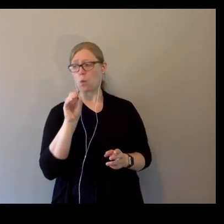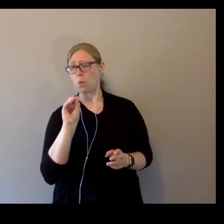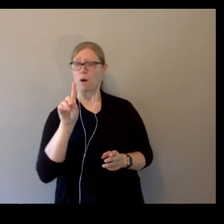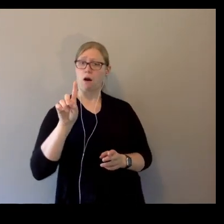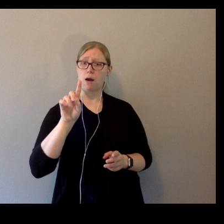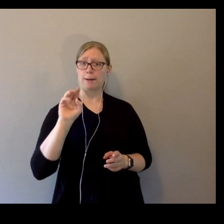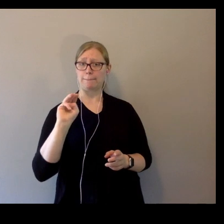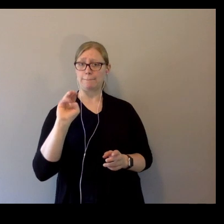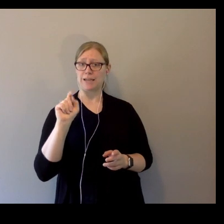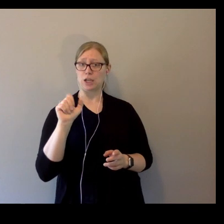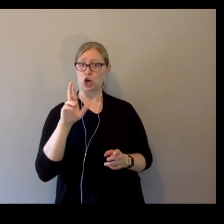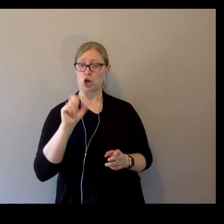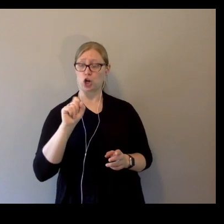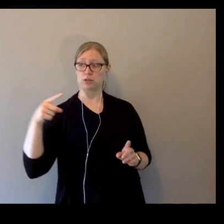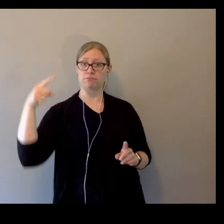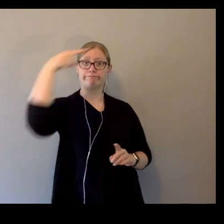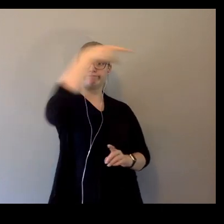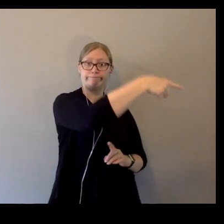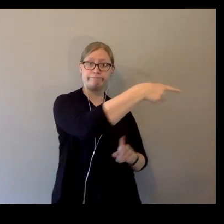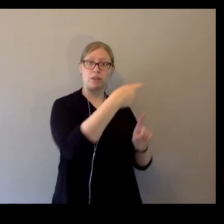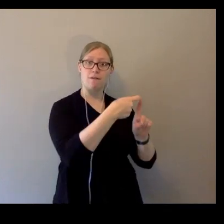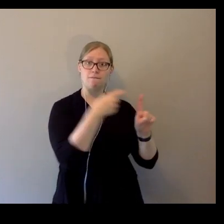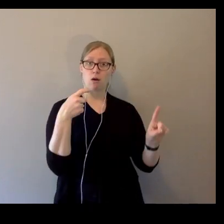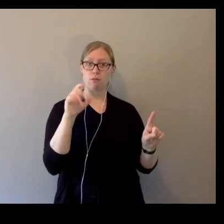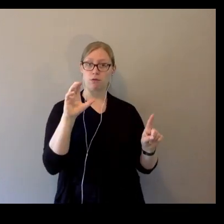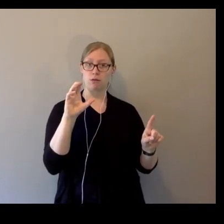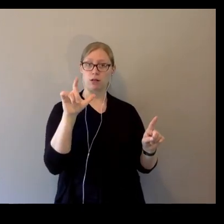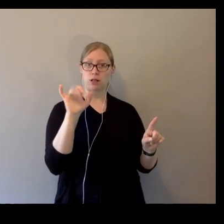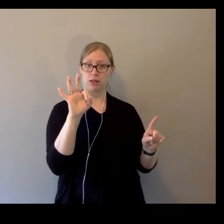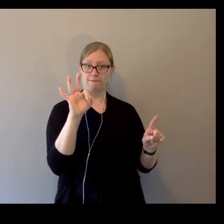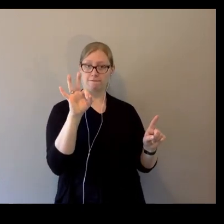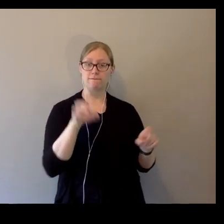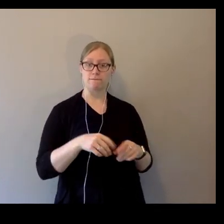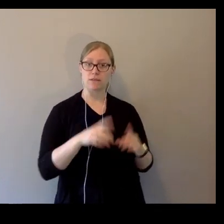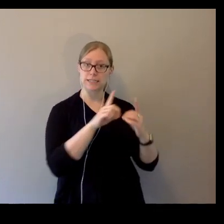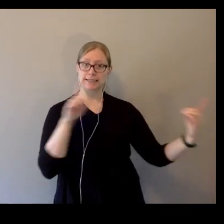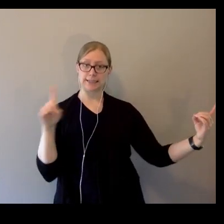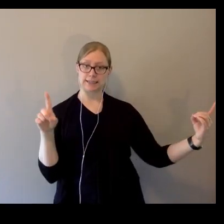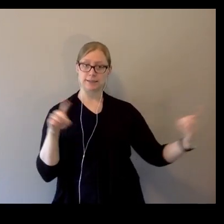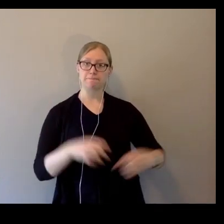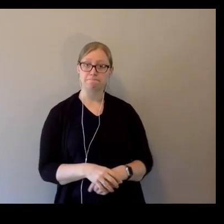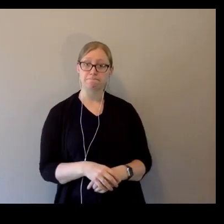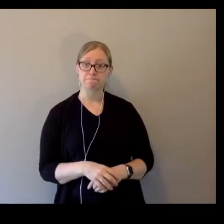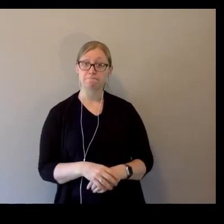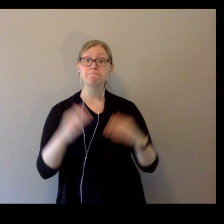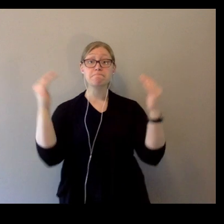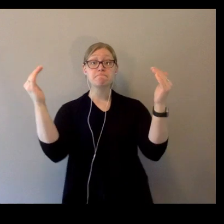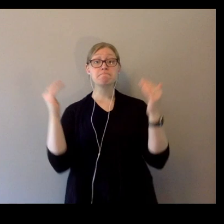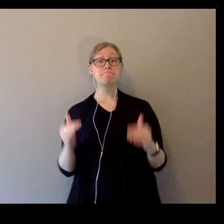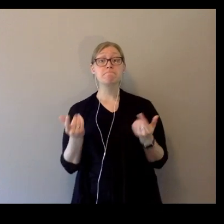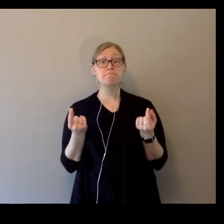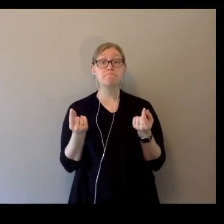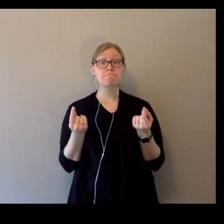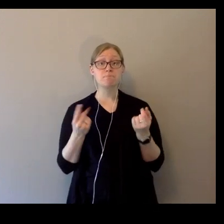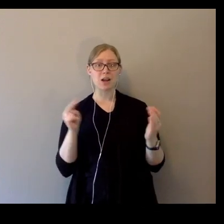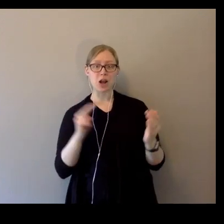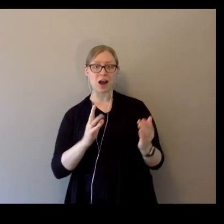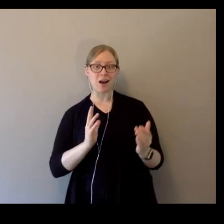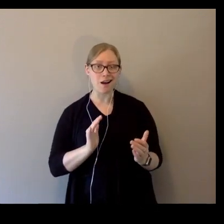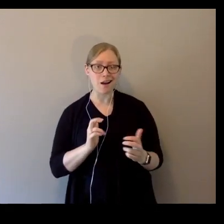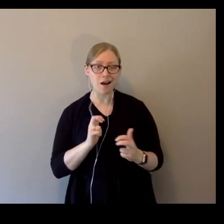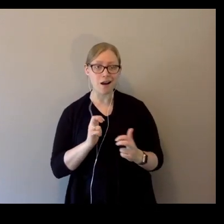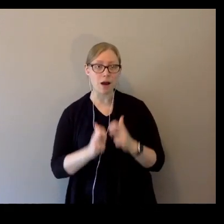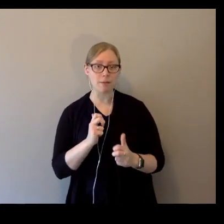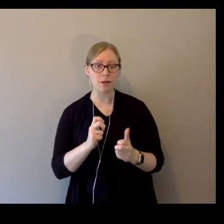201 meters away from the cliff. So next we're gonna look at a cool problem that ties